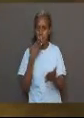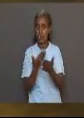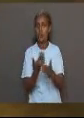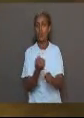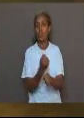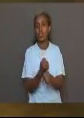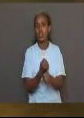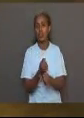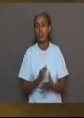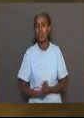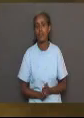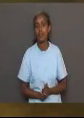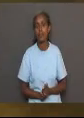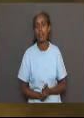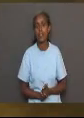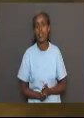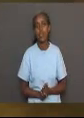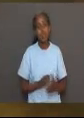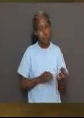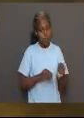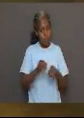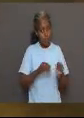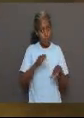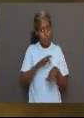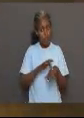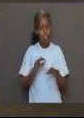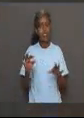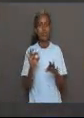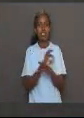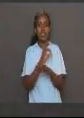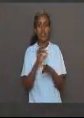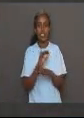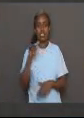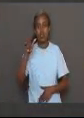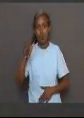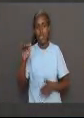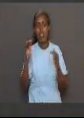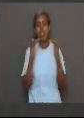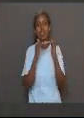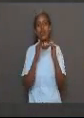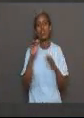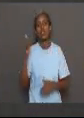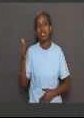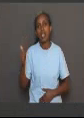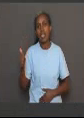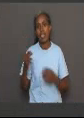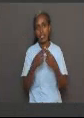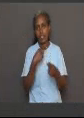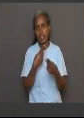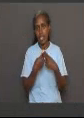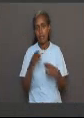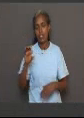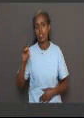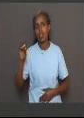work. Let us move on to the function y equals a times